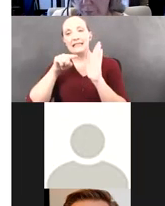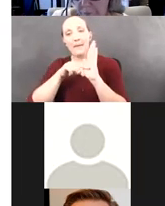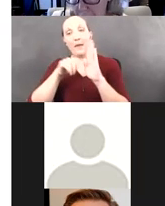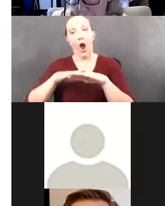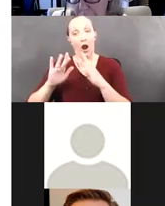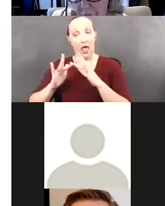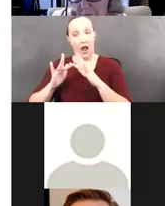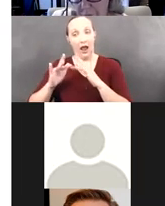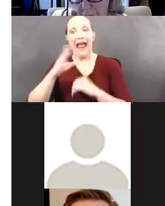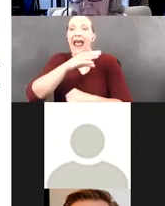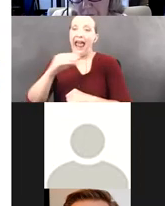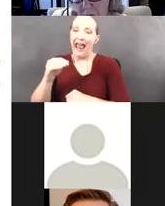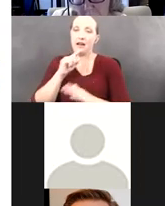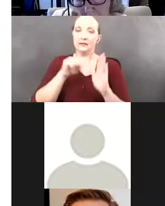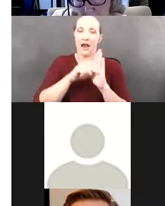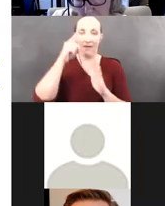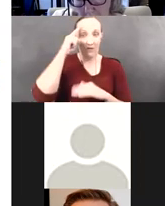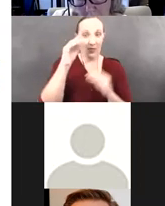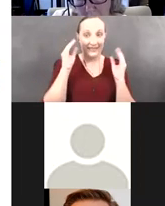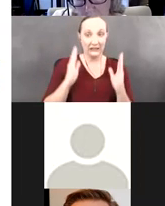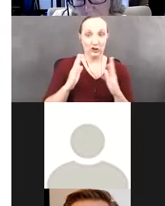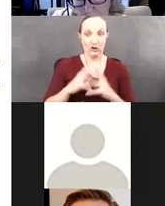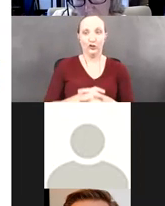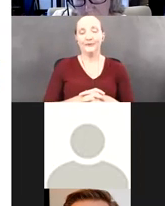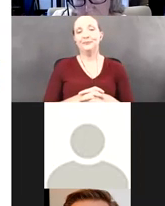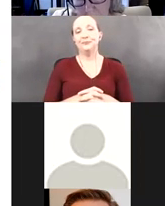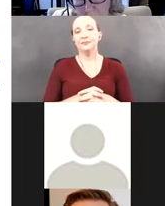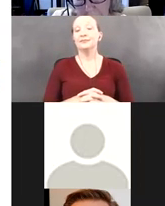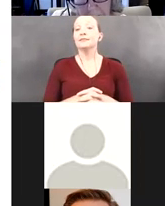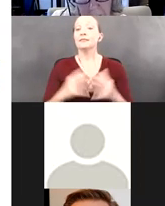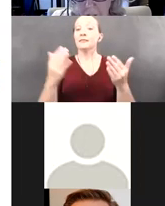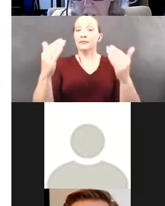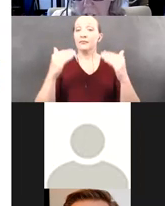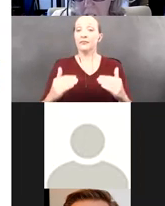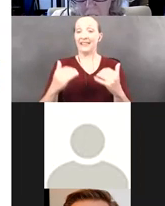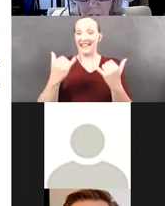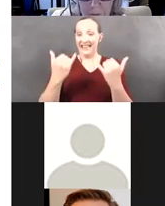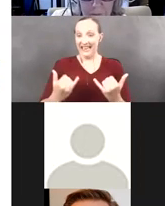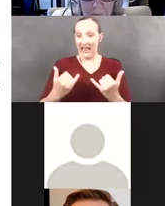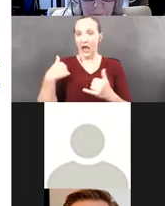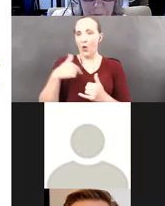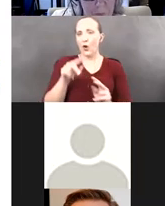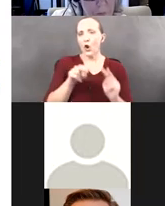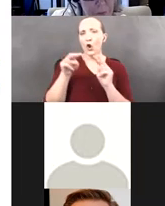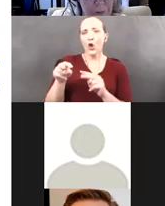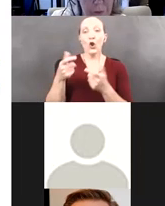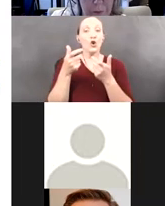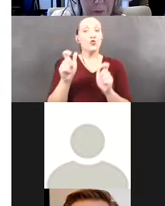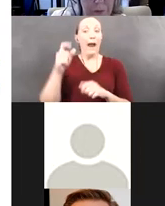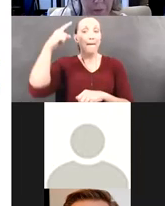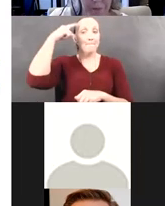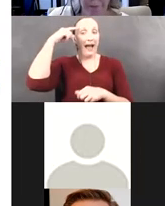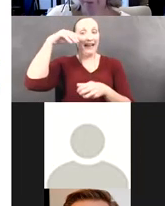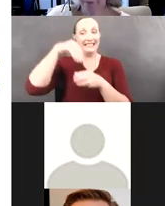for the las tareas teacher. en línea y para el maestro. Now what we're going to do is we're Ahora lo going que to vamos a look hacer, at the Great Minds vamos in a Sync mirar